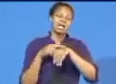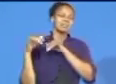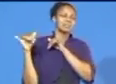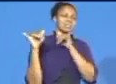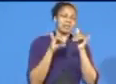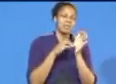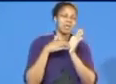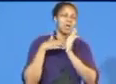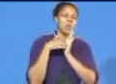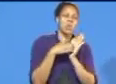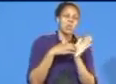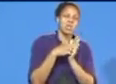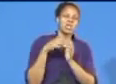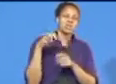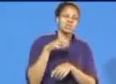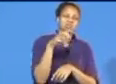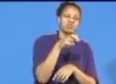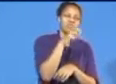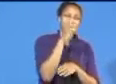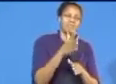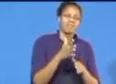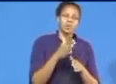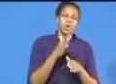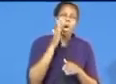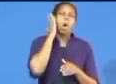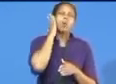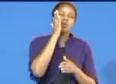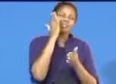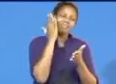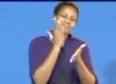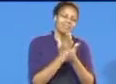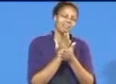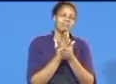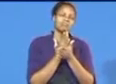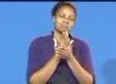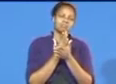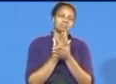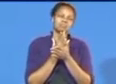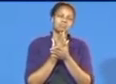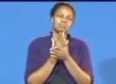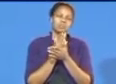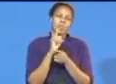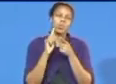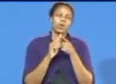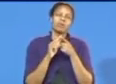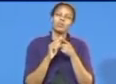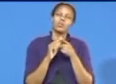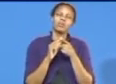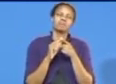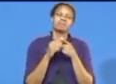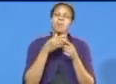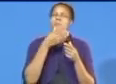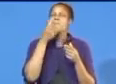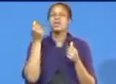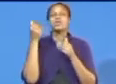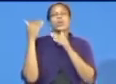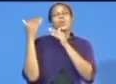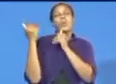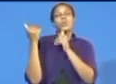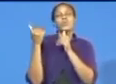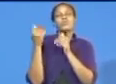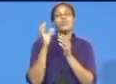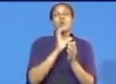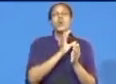traveler, will rest its head on the bosom of eternity, when our fondest hope of Christian